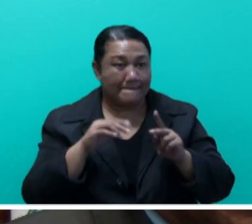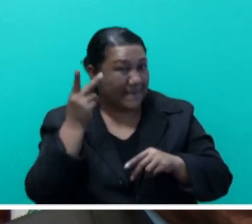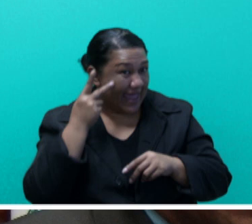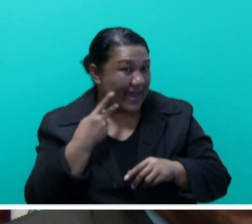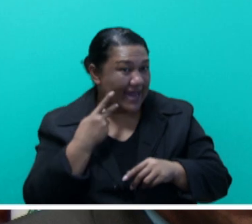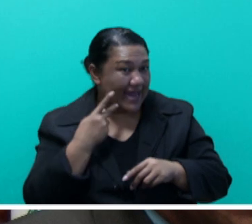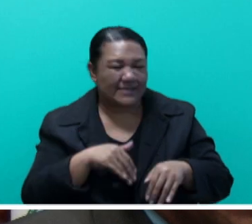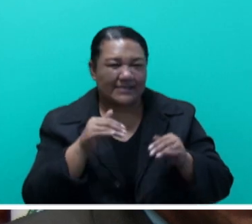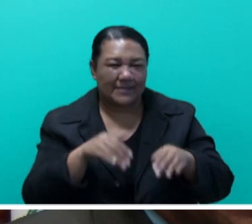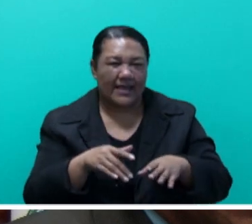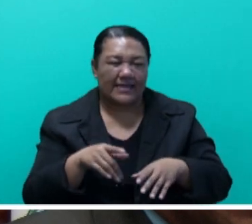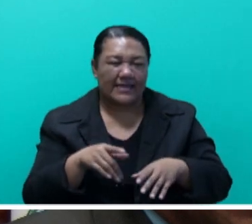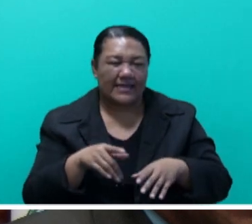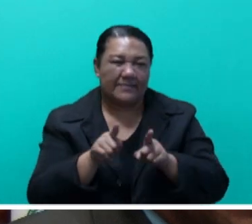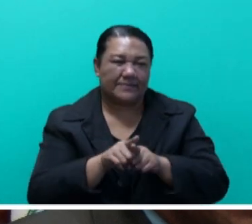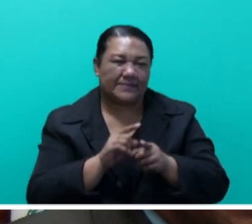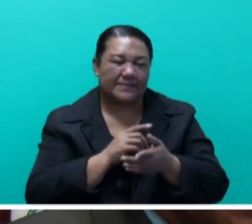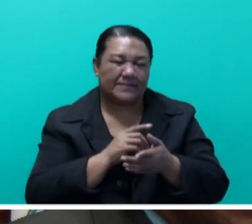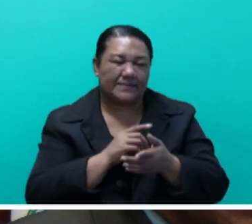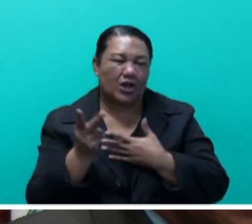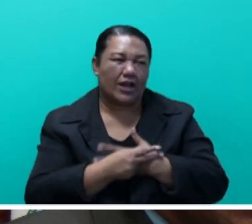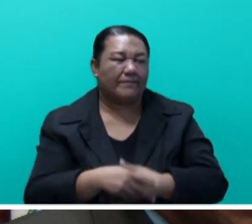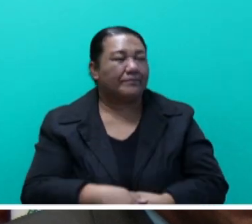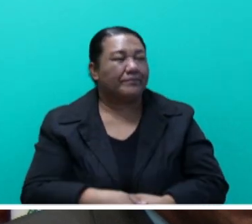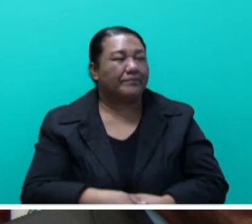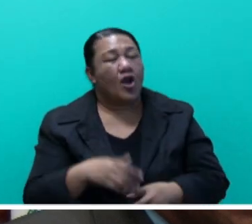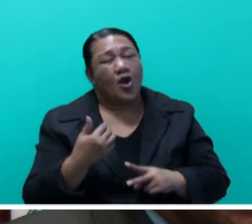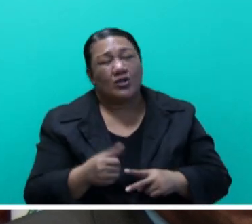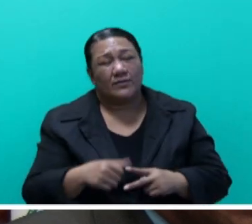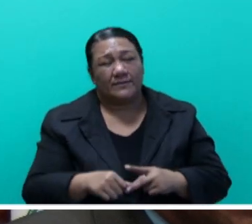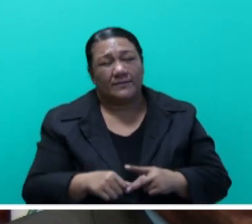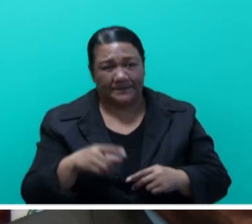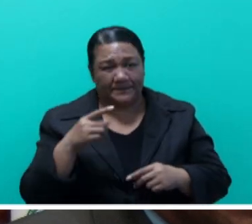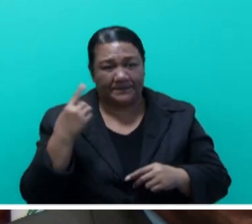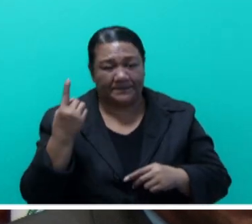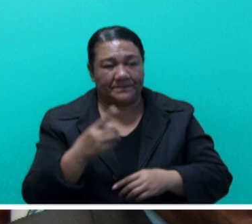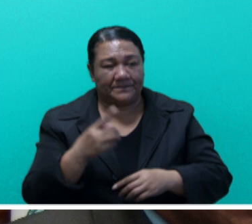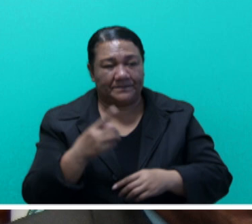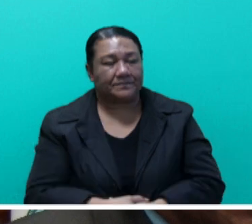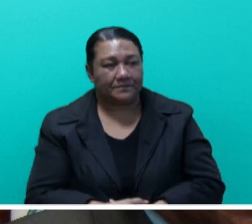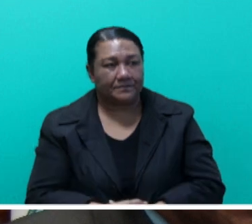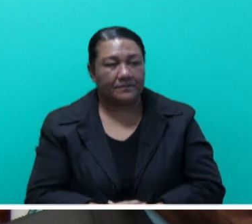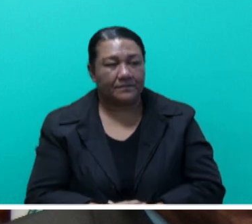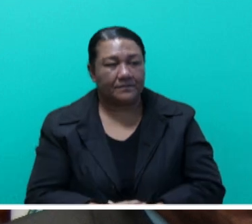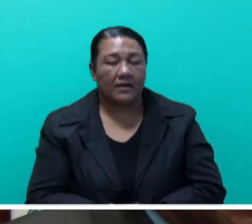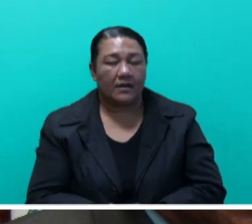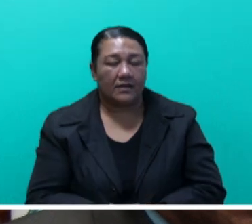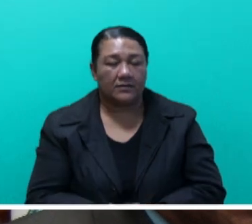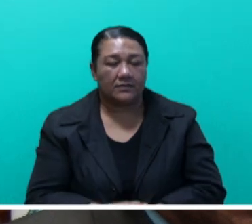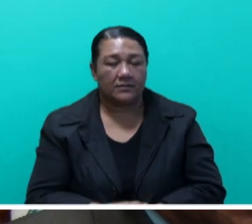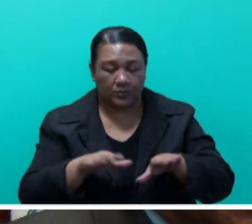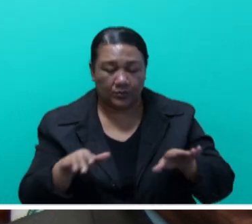4, the role of appointed country liaison officers in attending to cases where workers disengage from